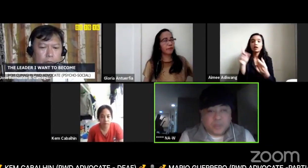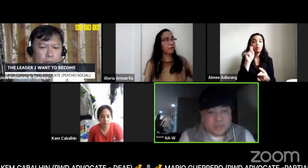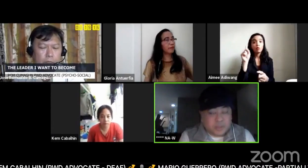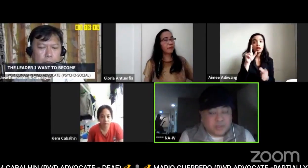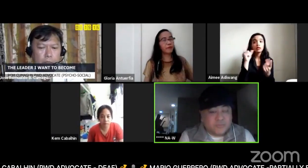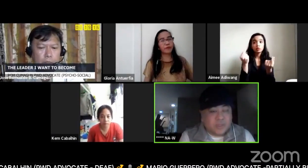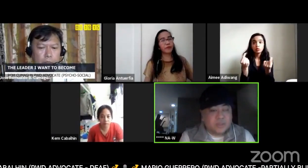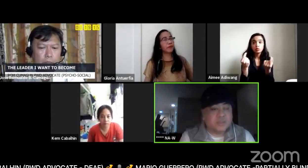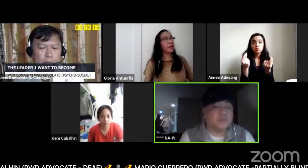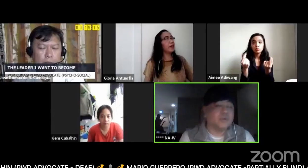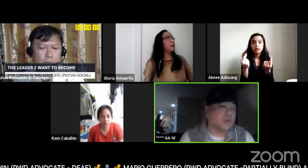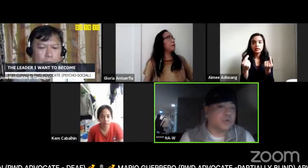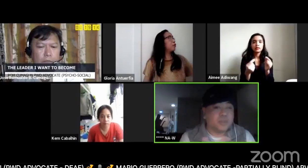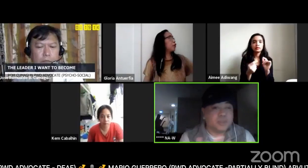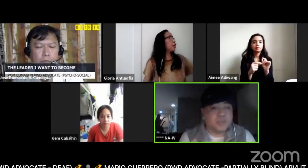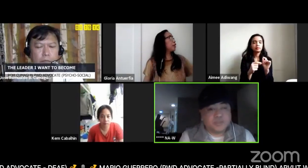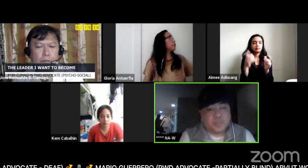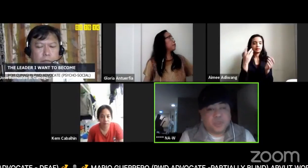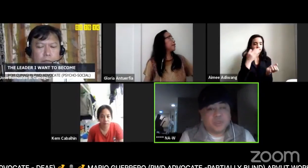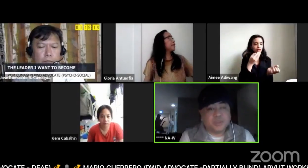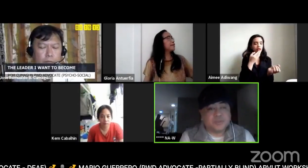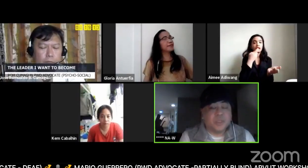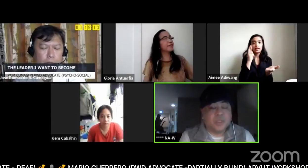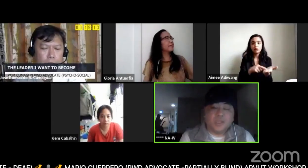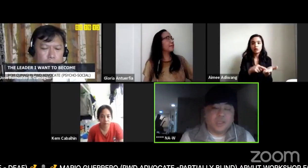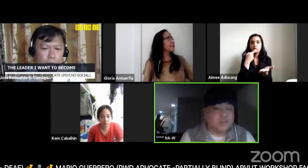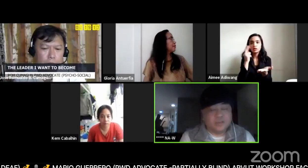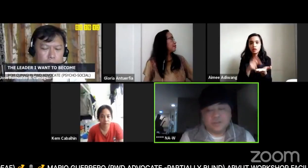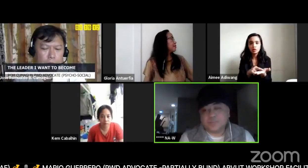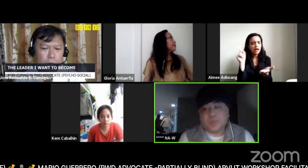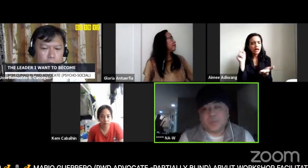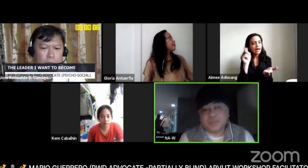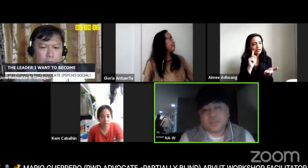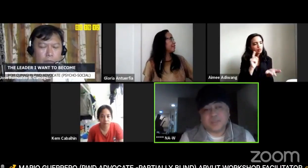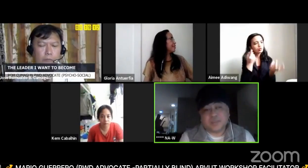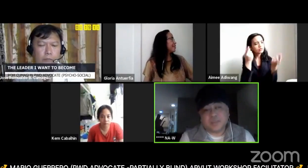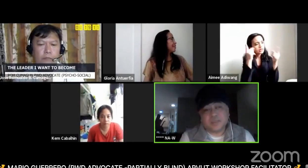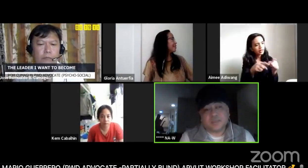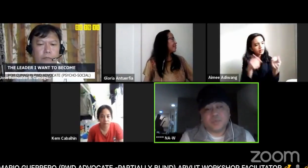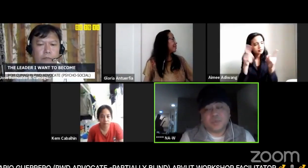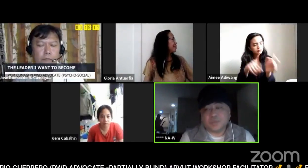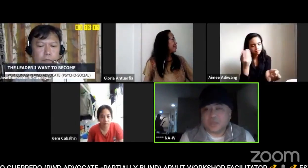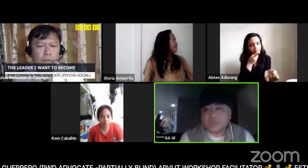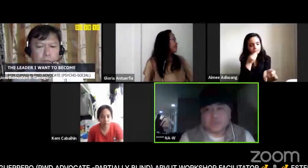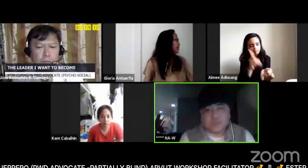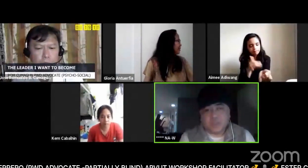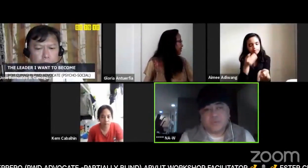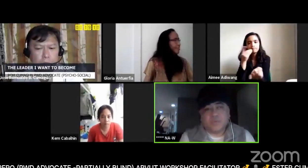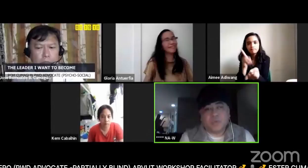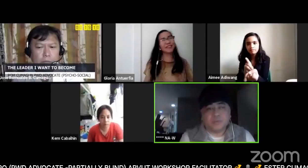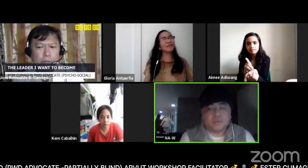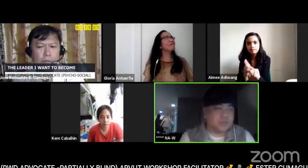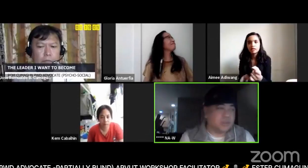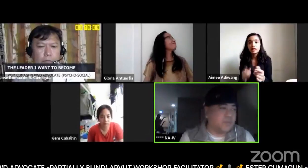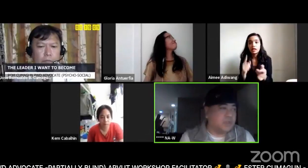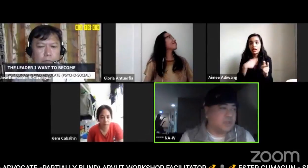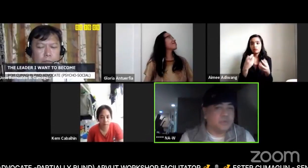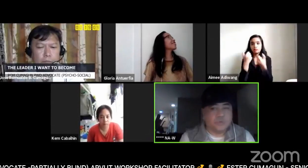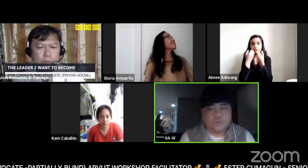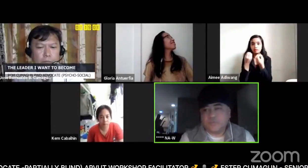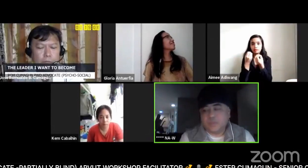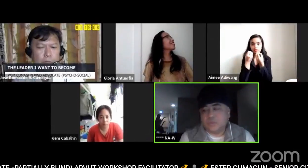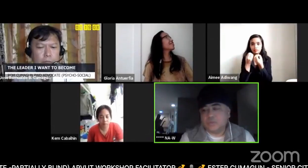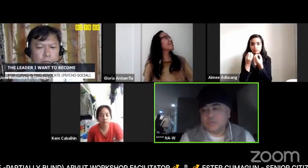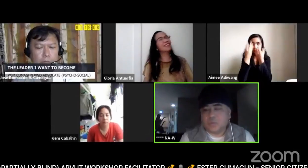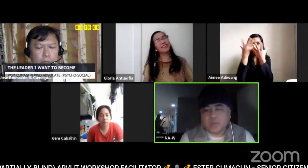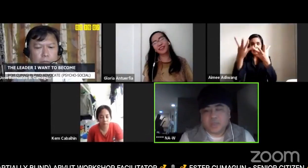is document the event, document the experience, and then just publicize that experience, share it with everyone, share the